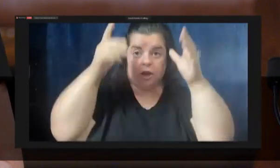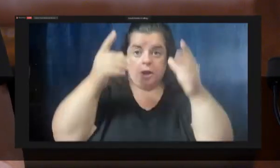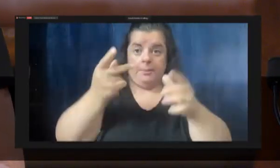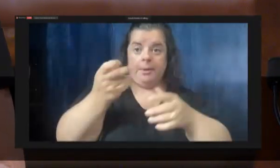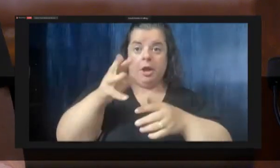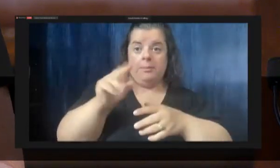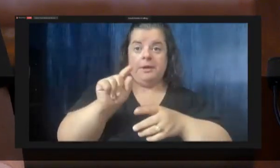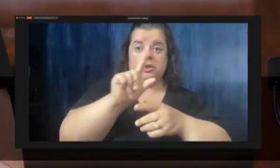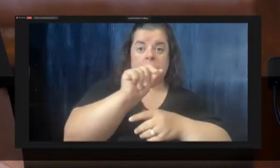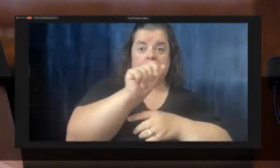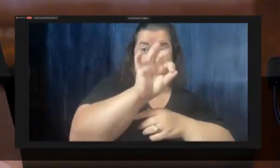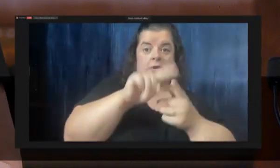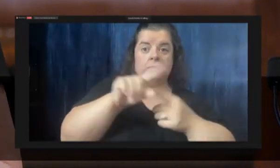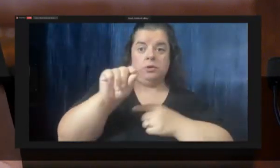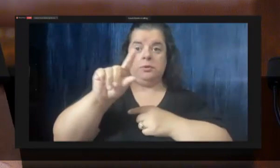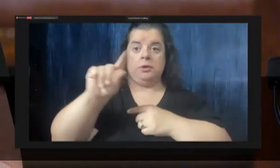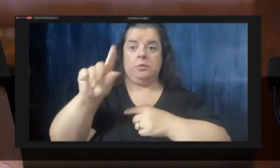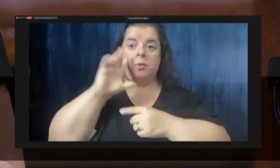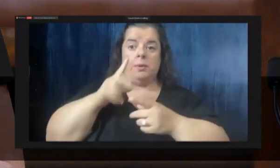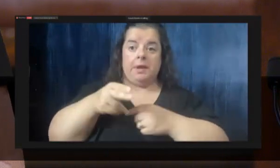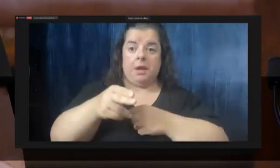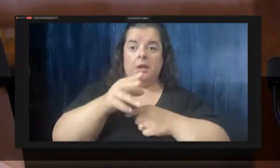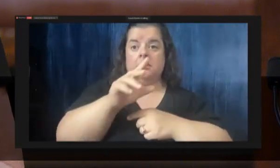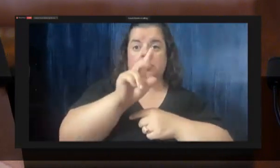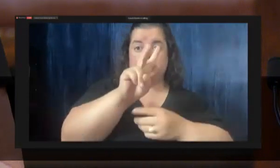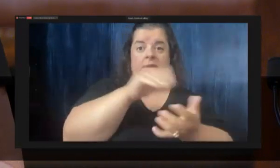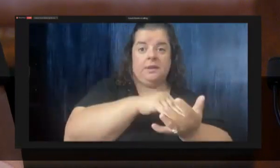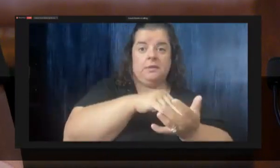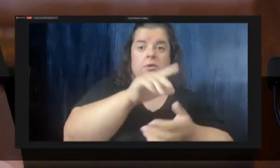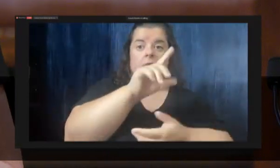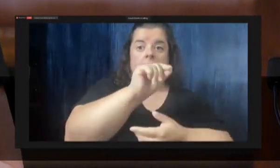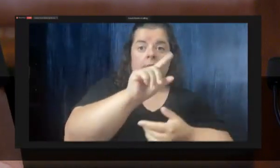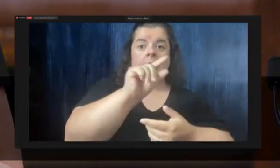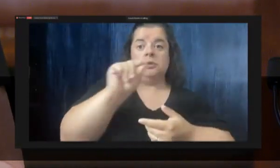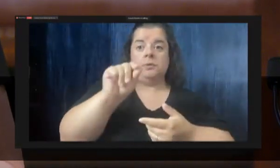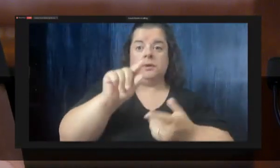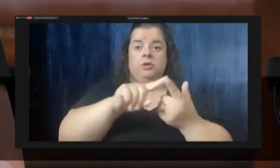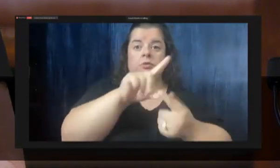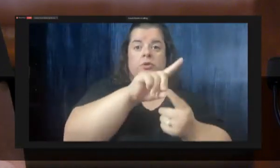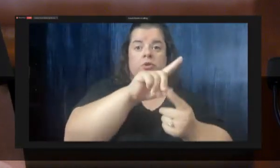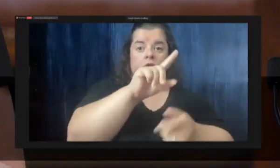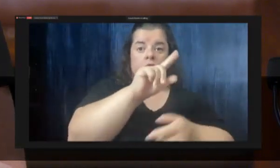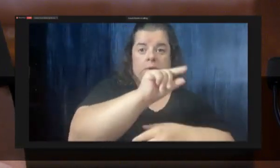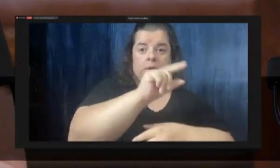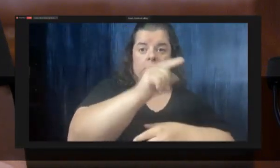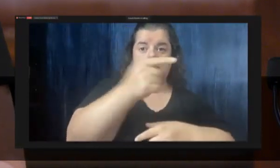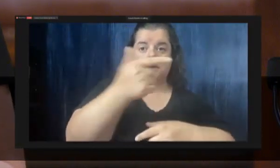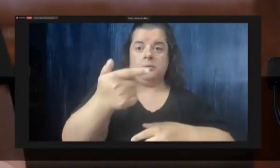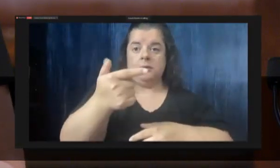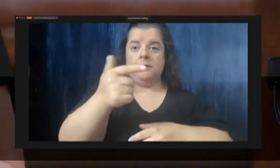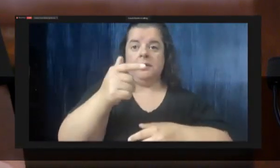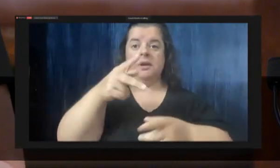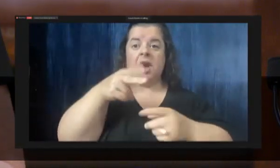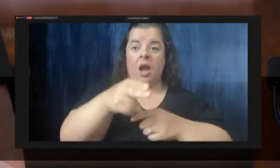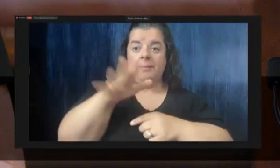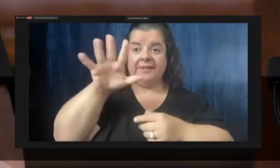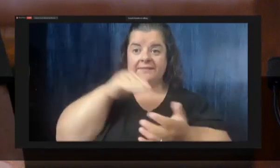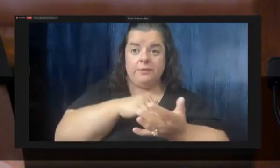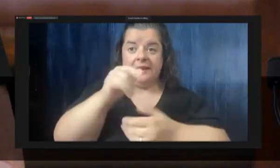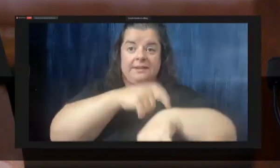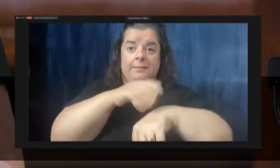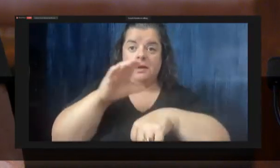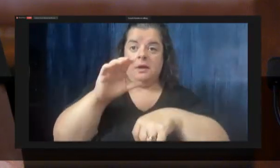2020, it was cut by 2,000. In 2020 to 2021, it was cut by 5,000. At that point, the commission decided the deer